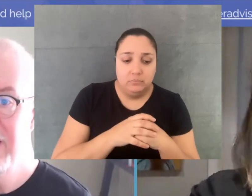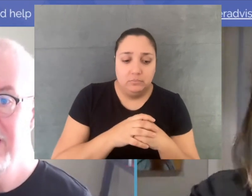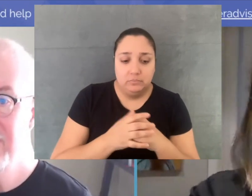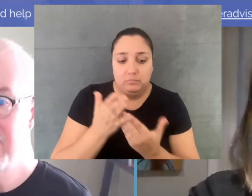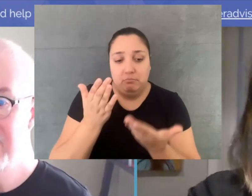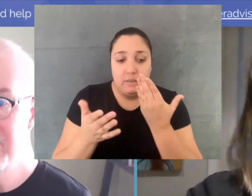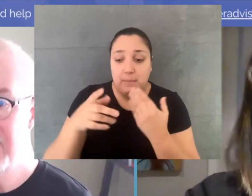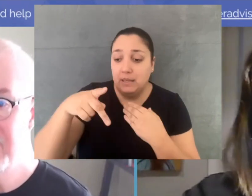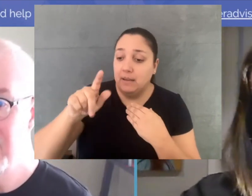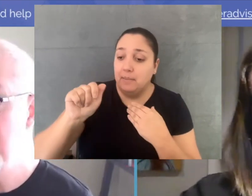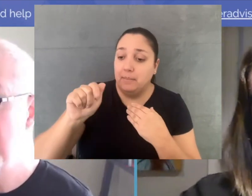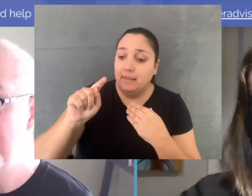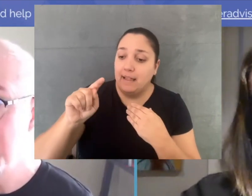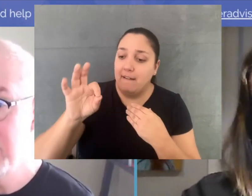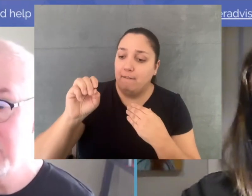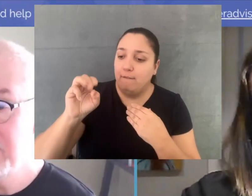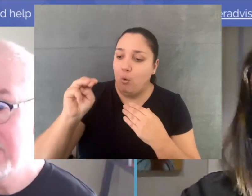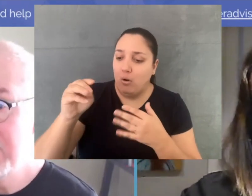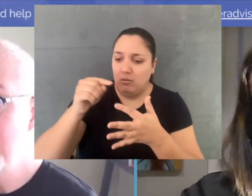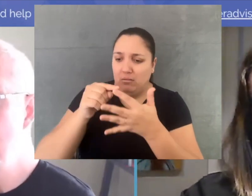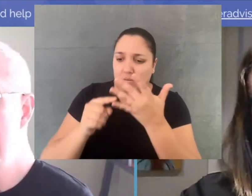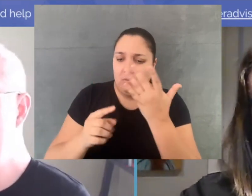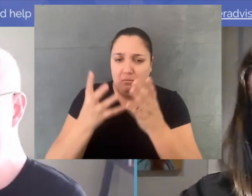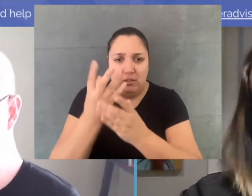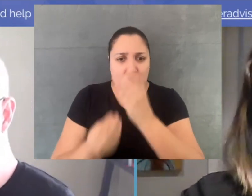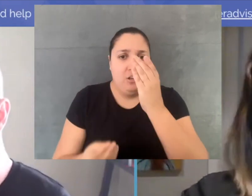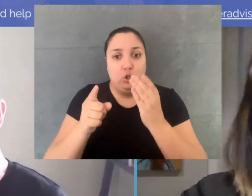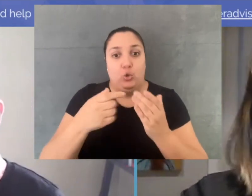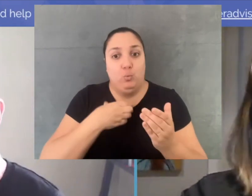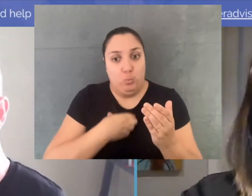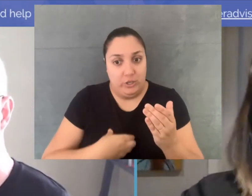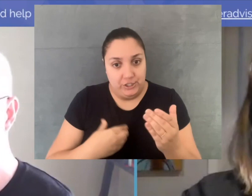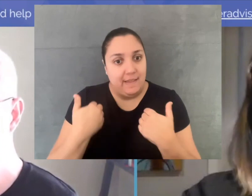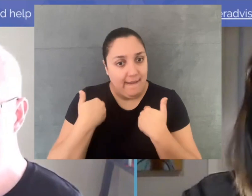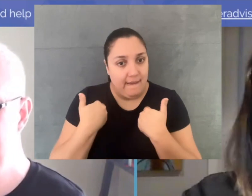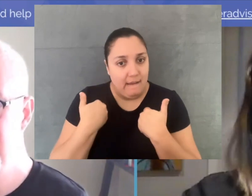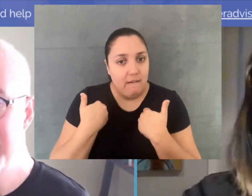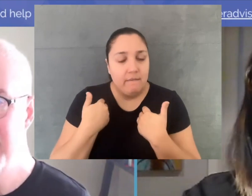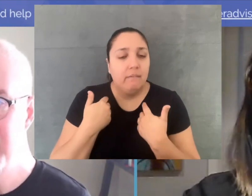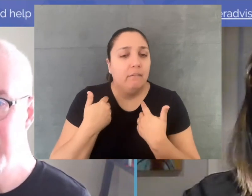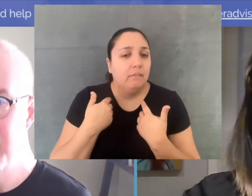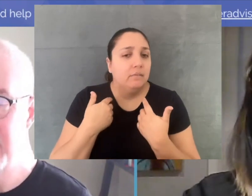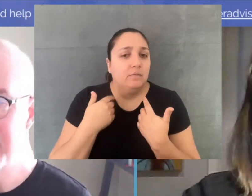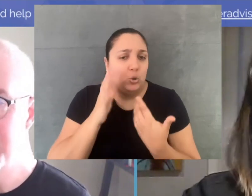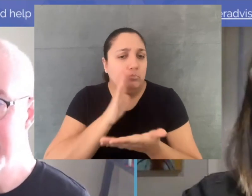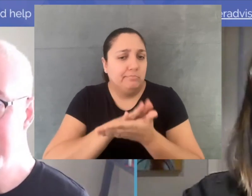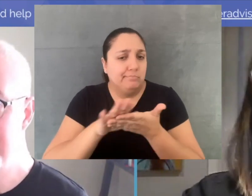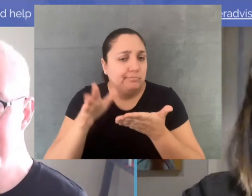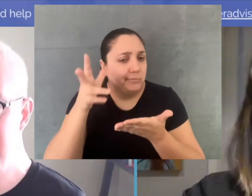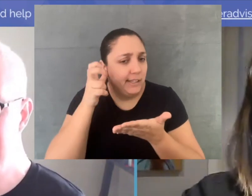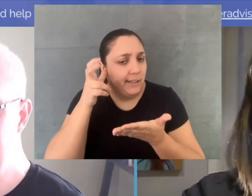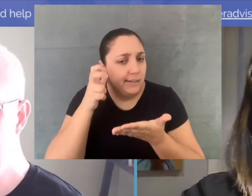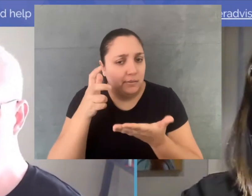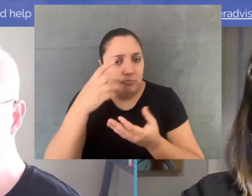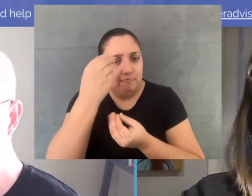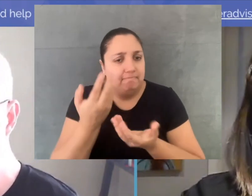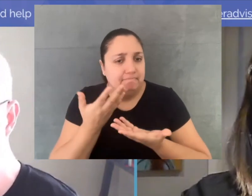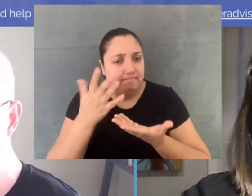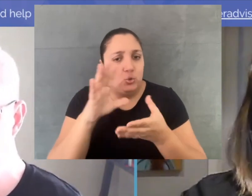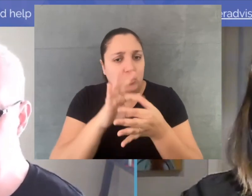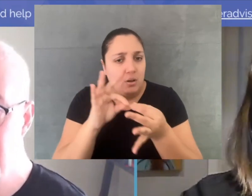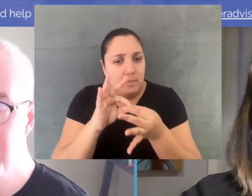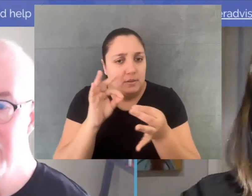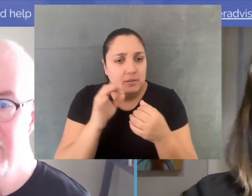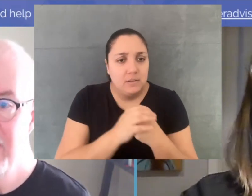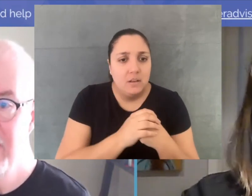there things that the platform didn't provide that you wish it provided? It would be great to hear about some of these things, and any comment from